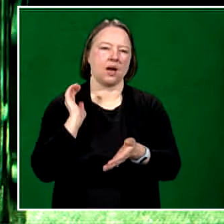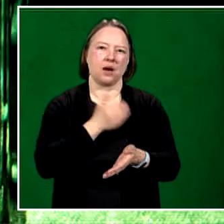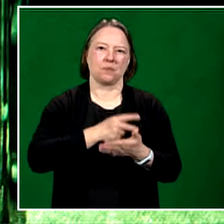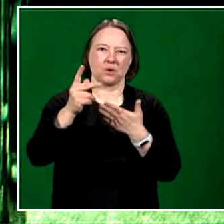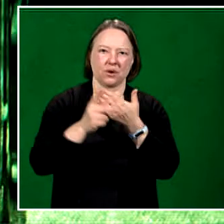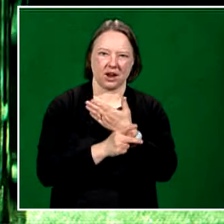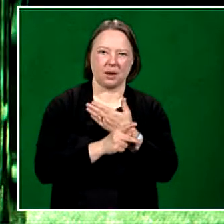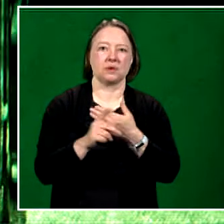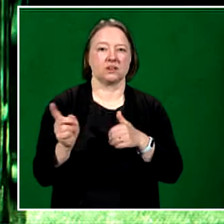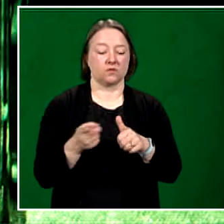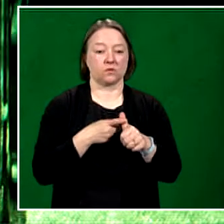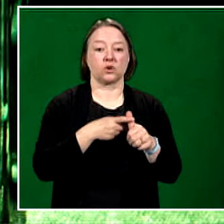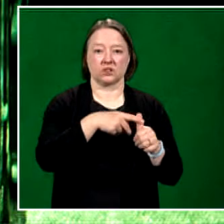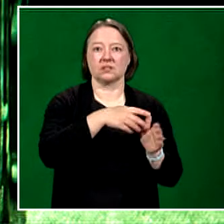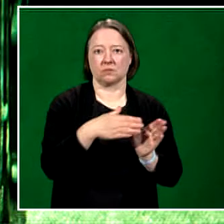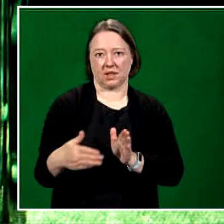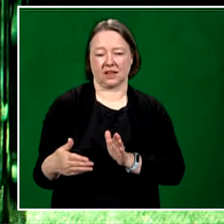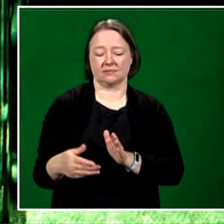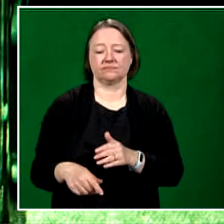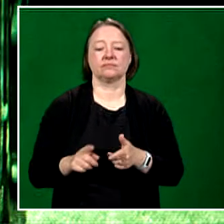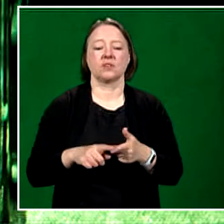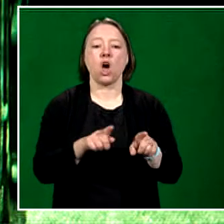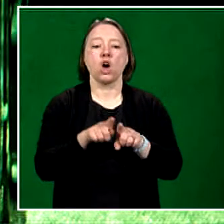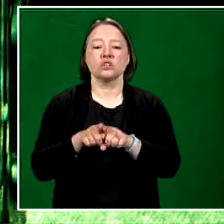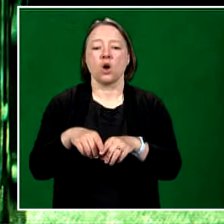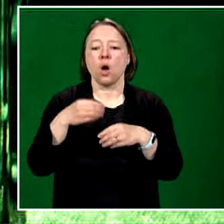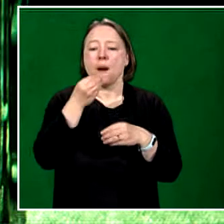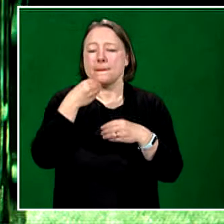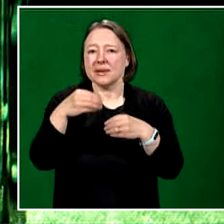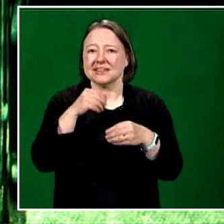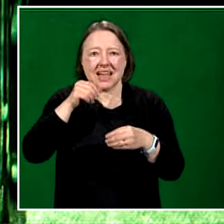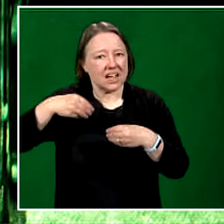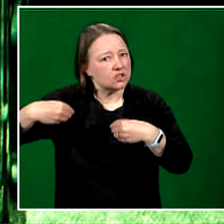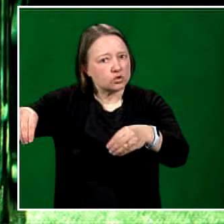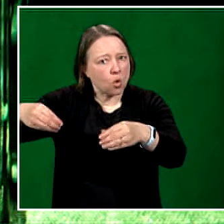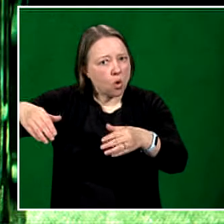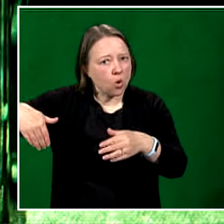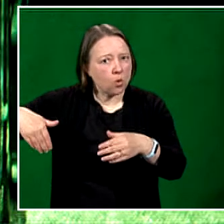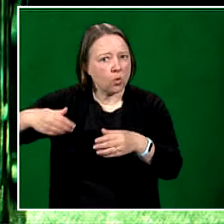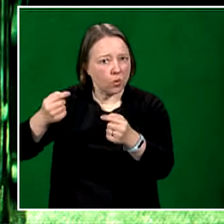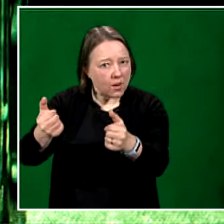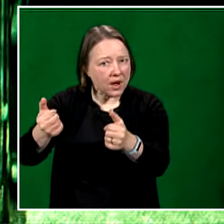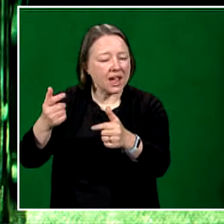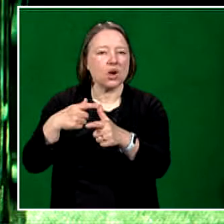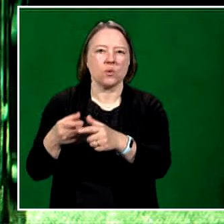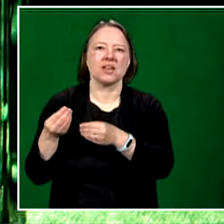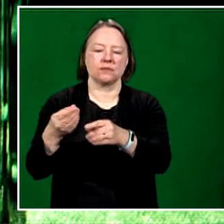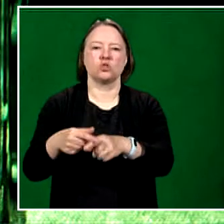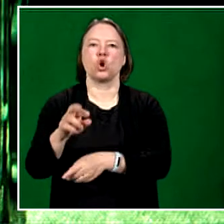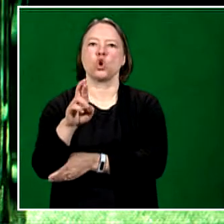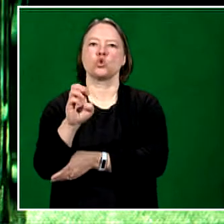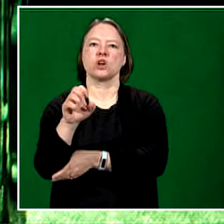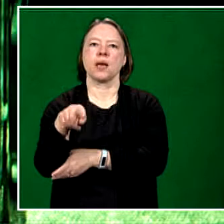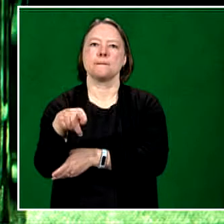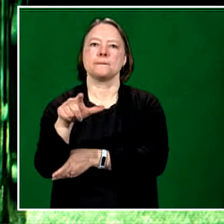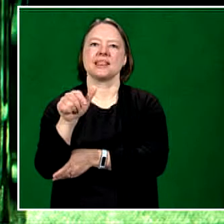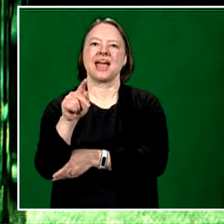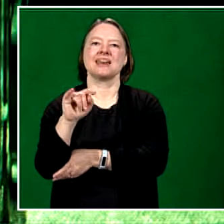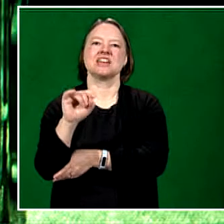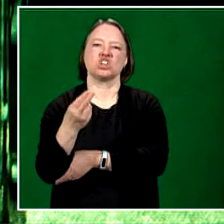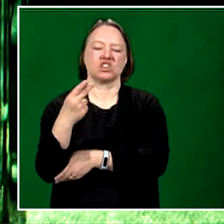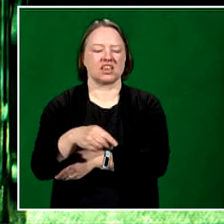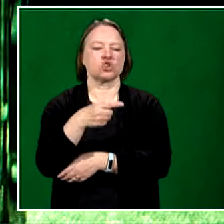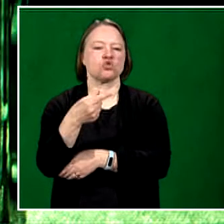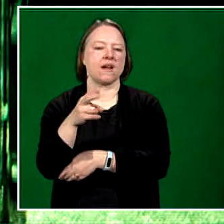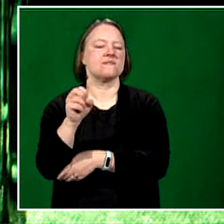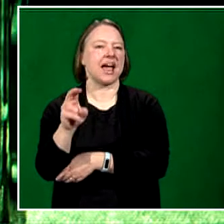plan, we also plan on taking meals not sold right away and donating them to Replenish. This is Grand Valley's food bank.